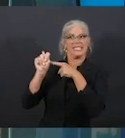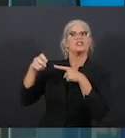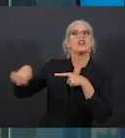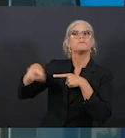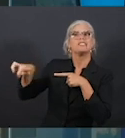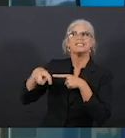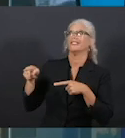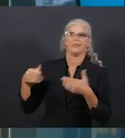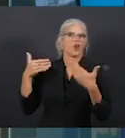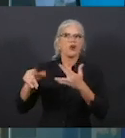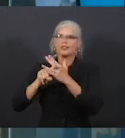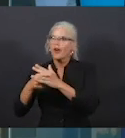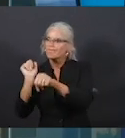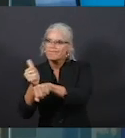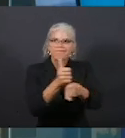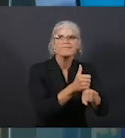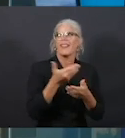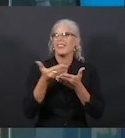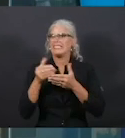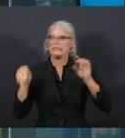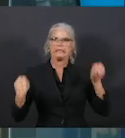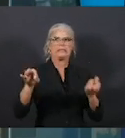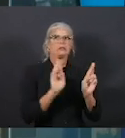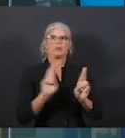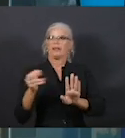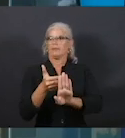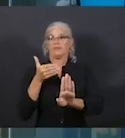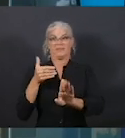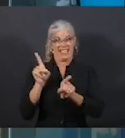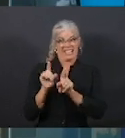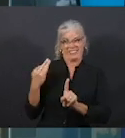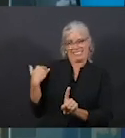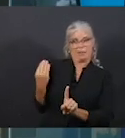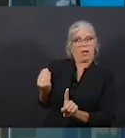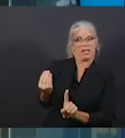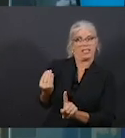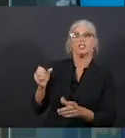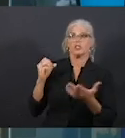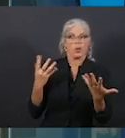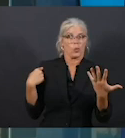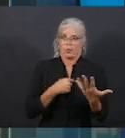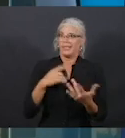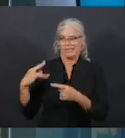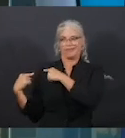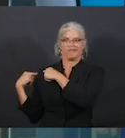moving and mobilizing resources as early as Monday of this week. We take these storms very seriously. We want to be prepared to